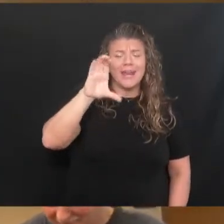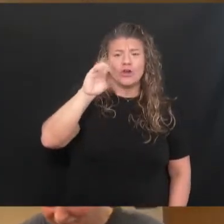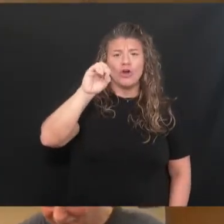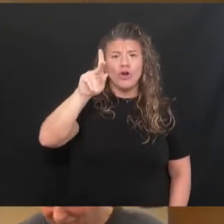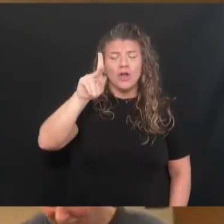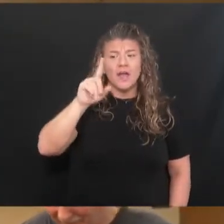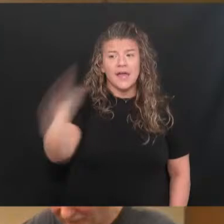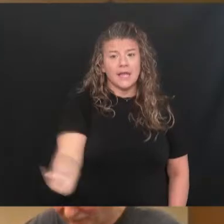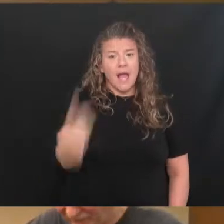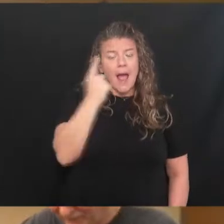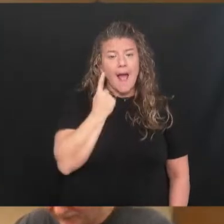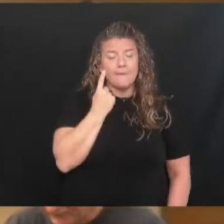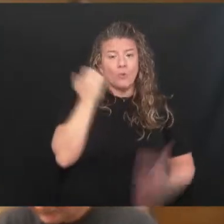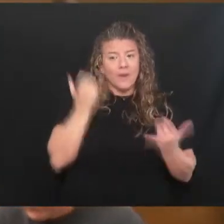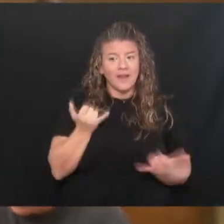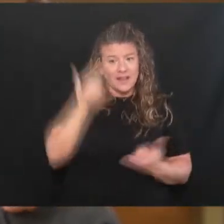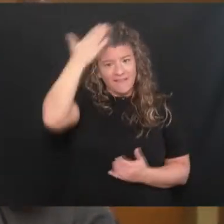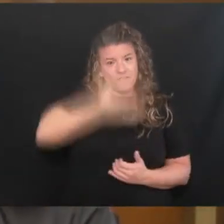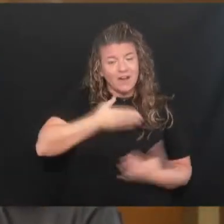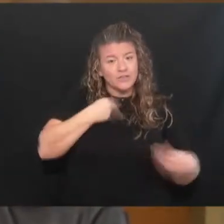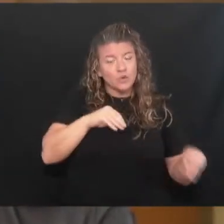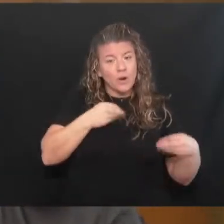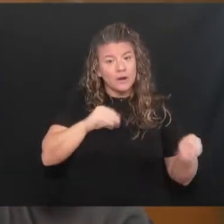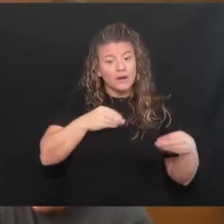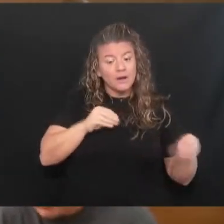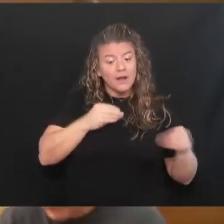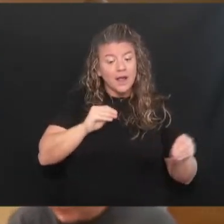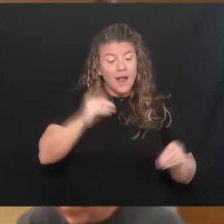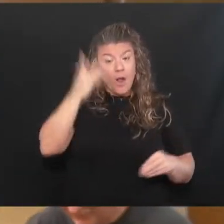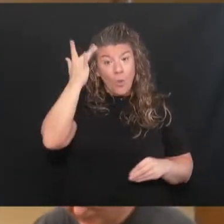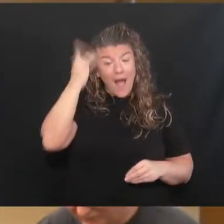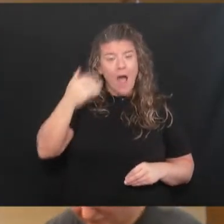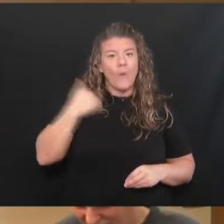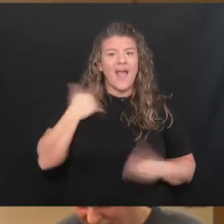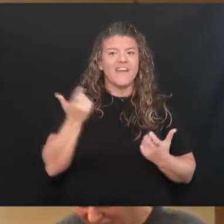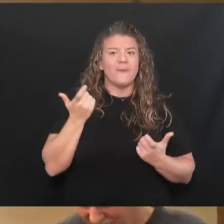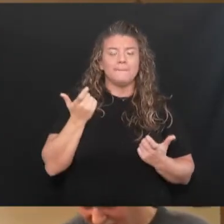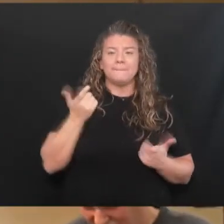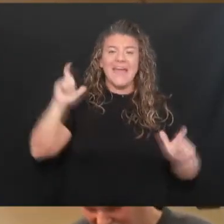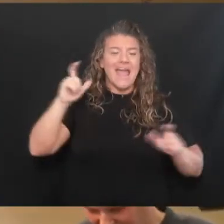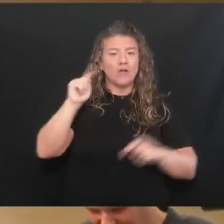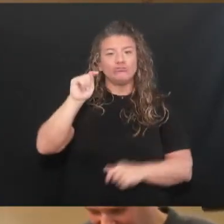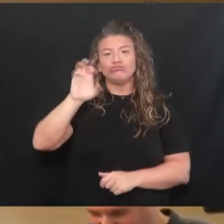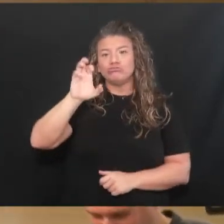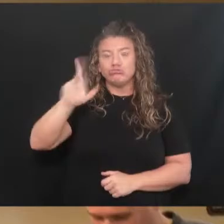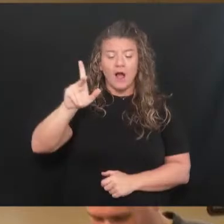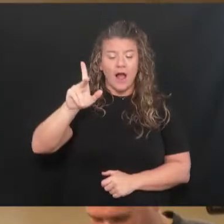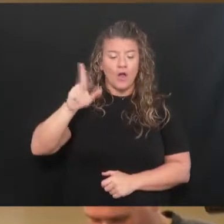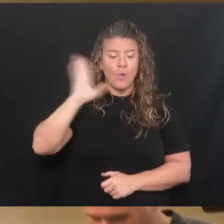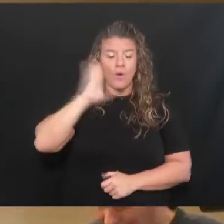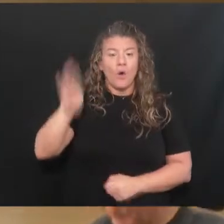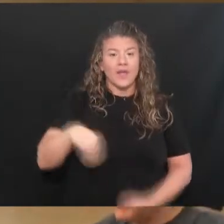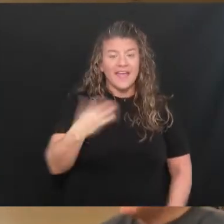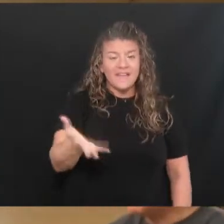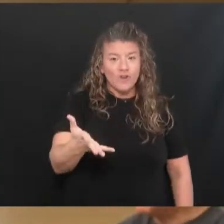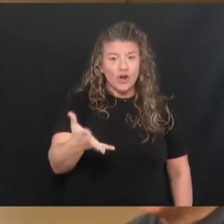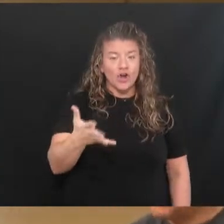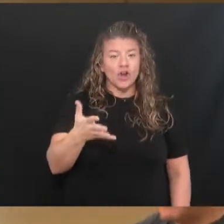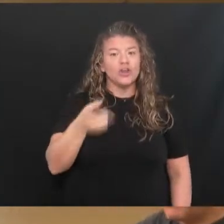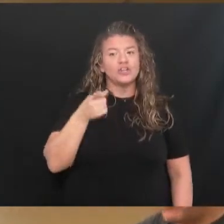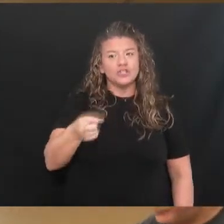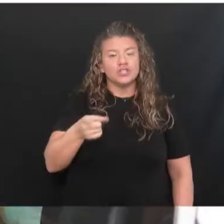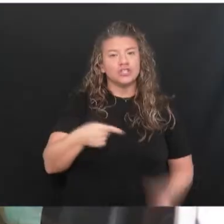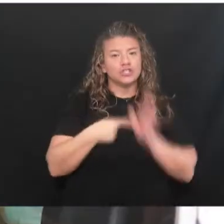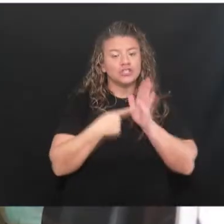come immediately to the front of the store because we've got a great big giant truck that we're going to give her if she'll make it here